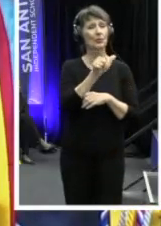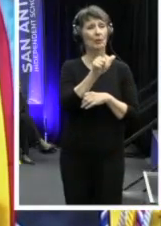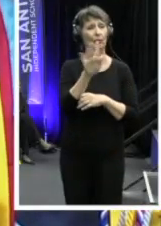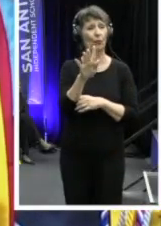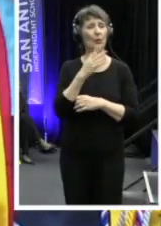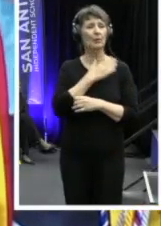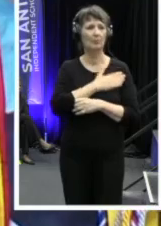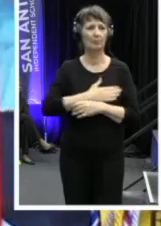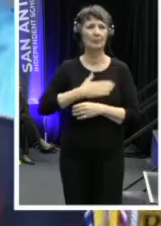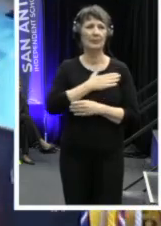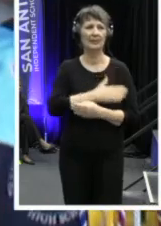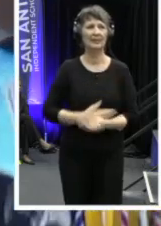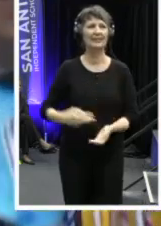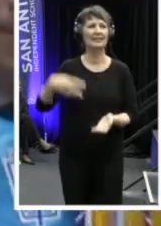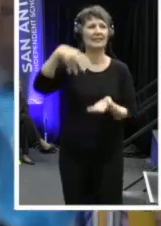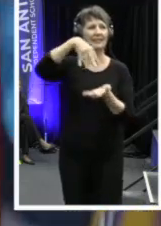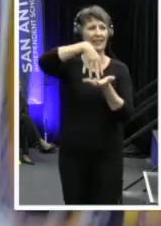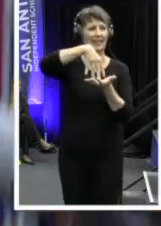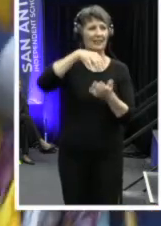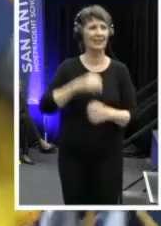2024 please stand?